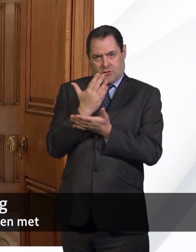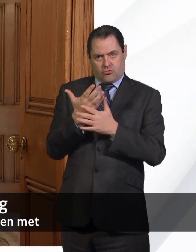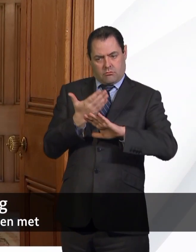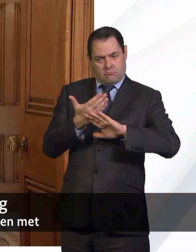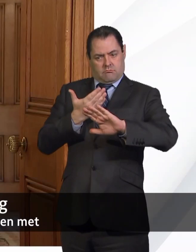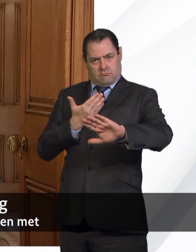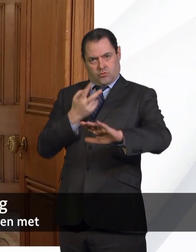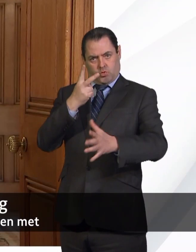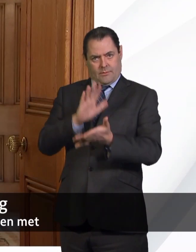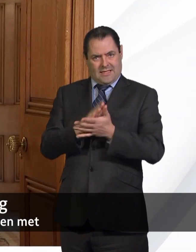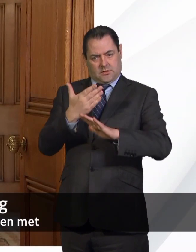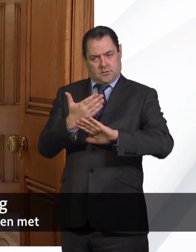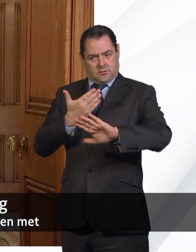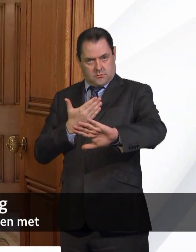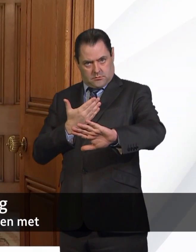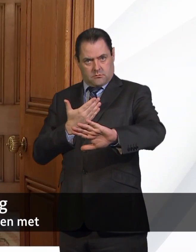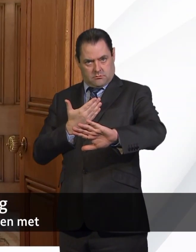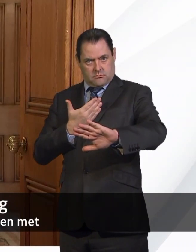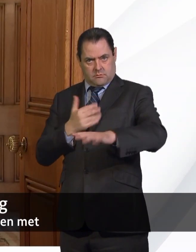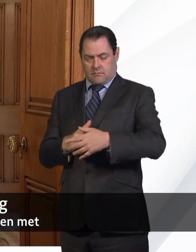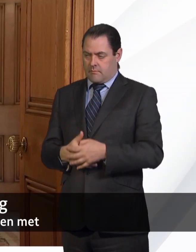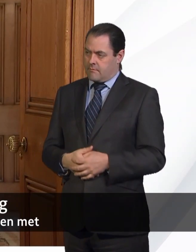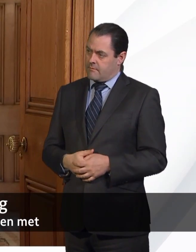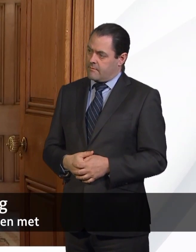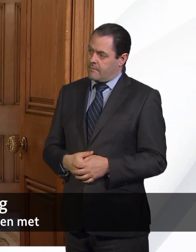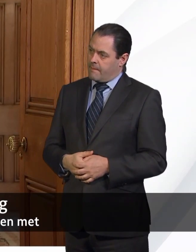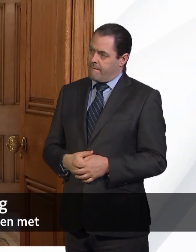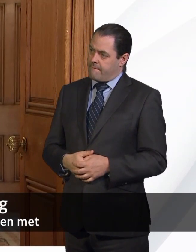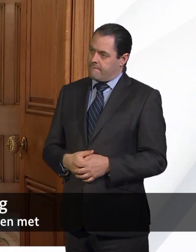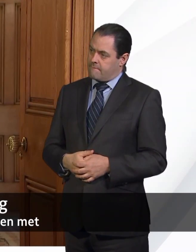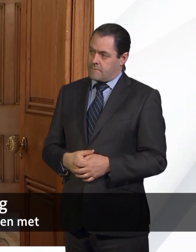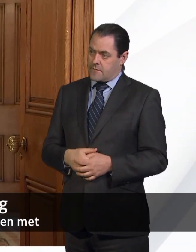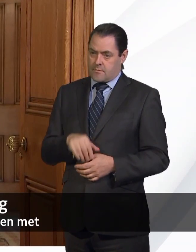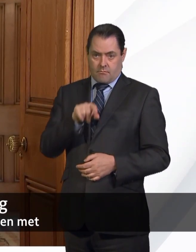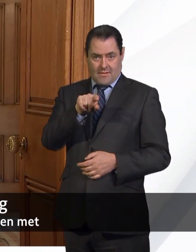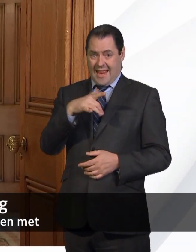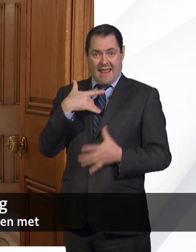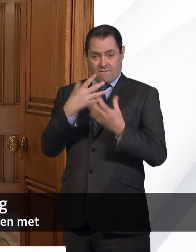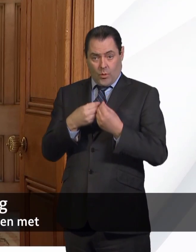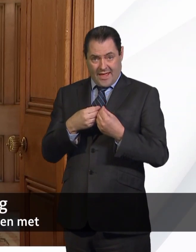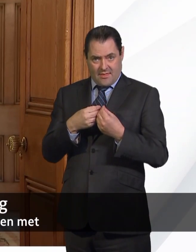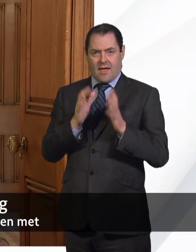distancing rules, and stay 2 meters apart from those you do not live with.